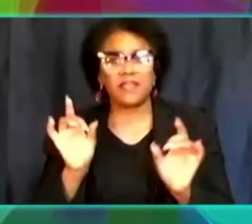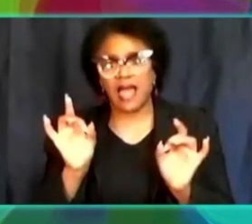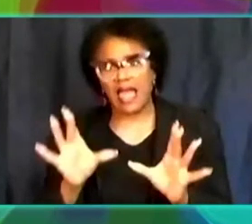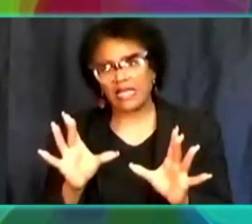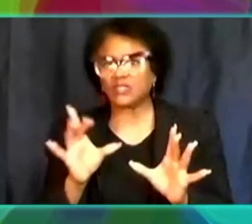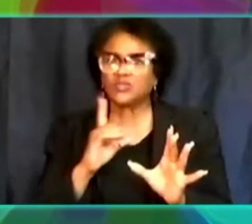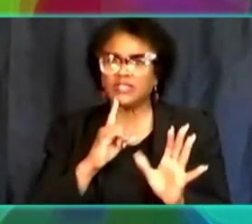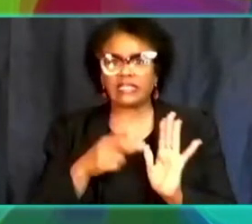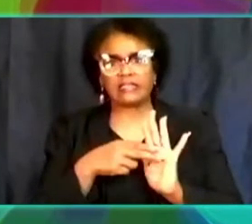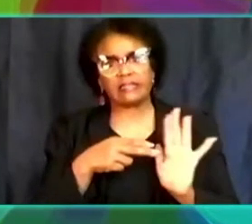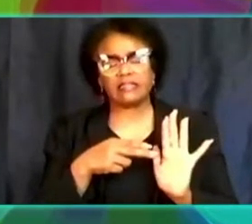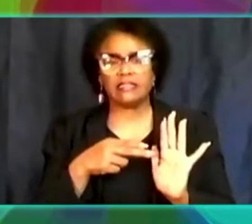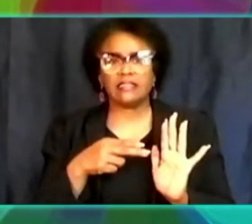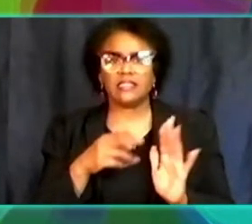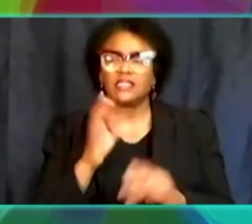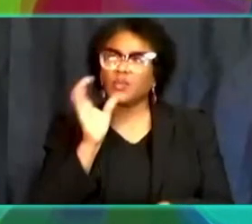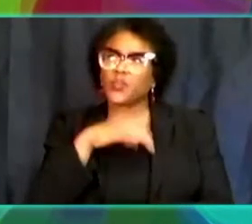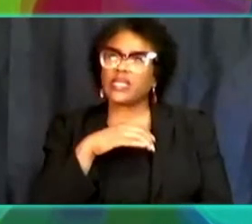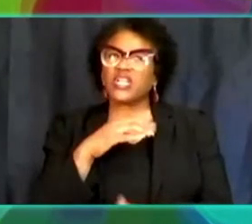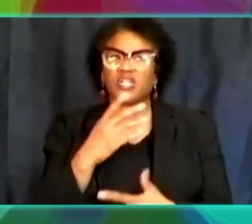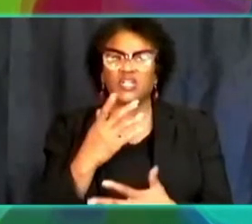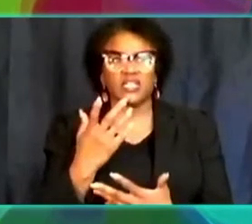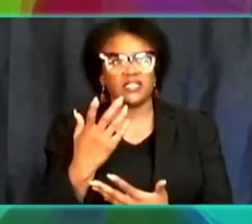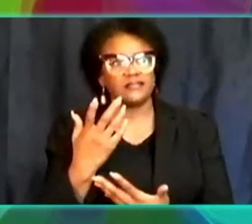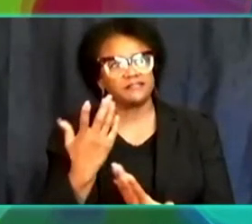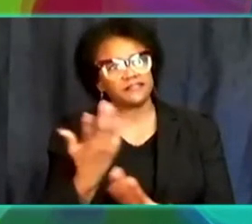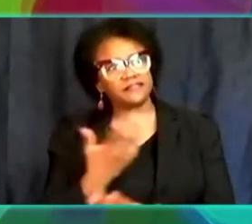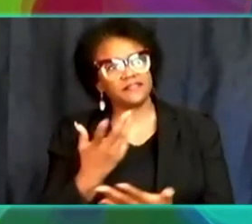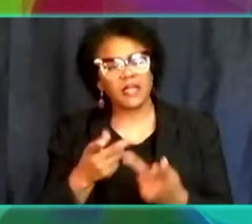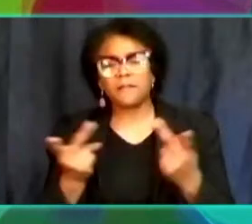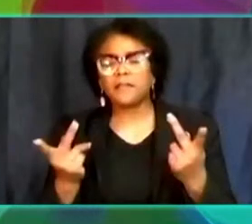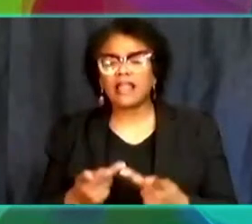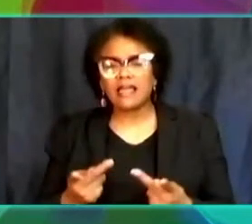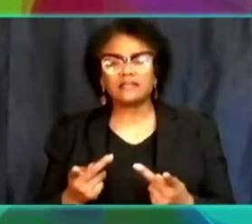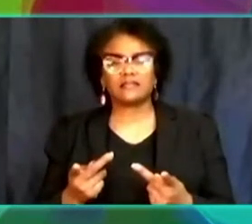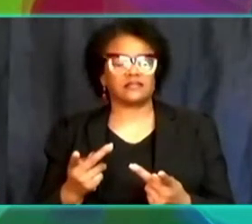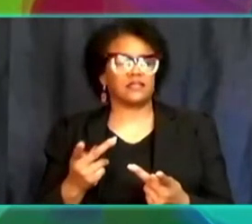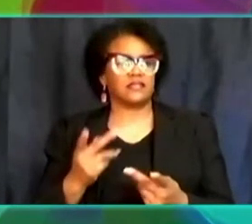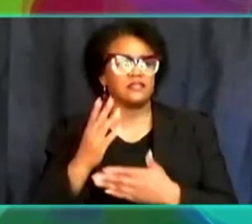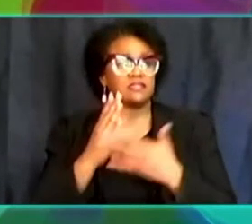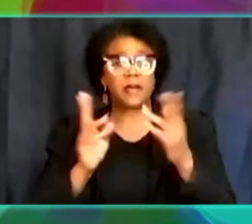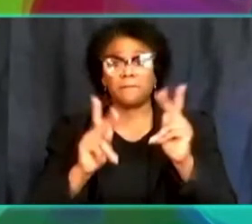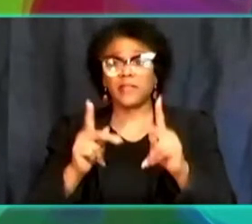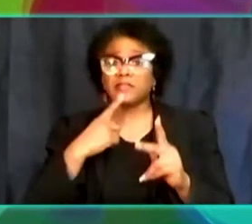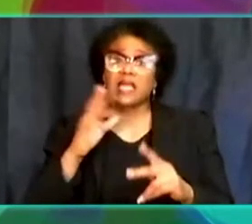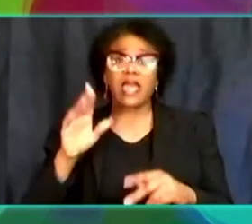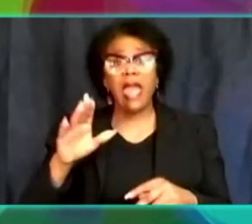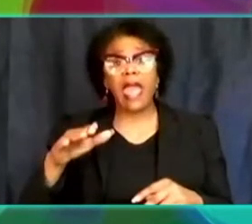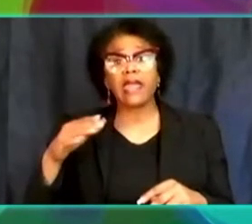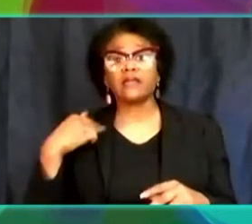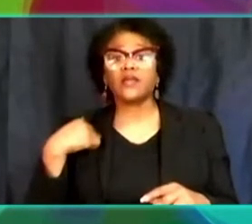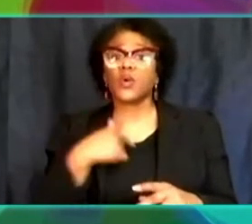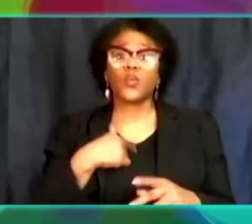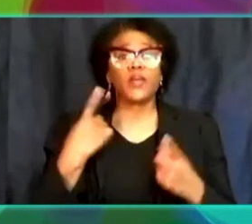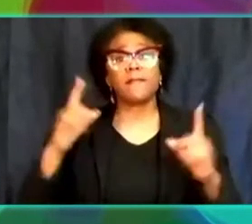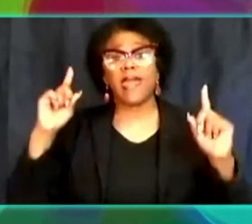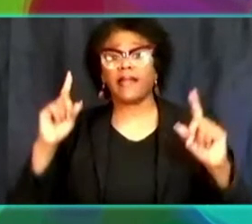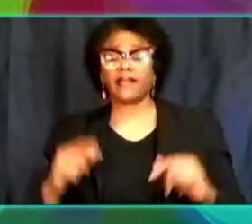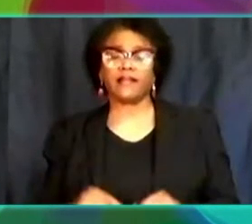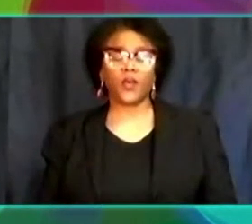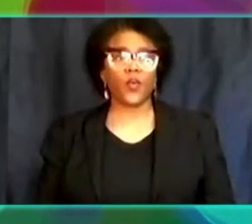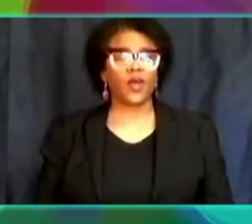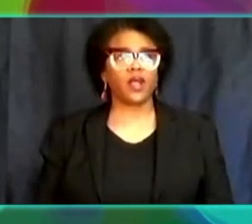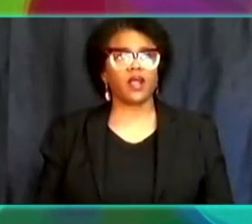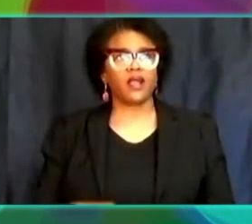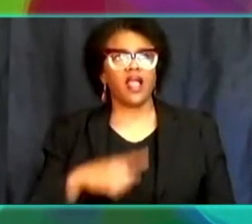know. It's a weird sort of, place to be, because some people say, hey, you know, we've made it, or they turn